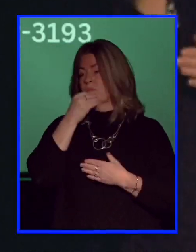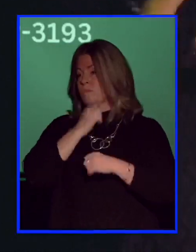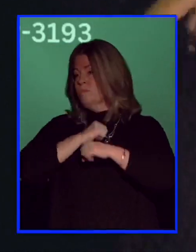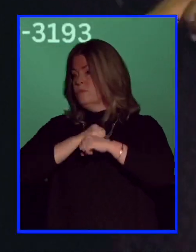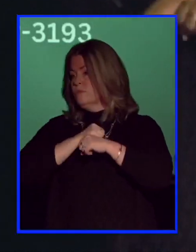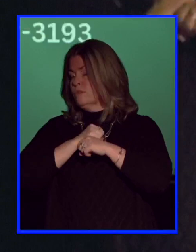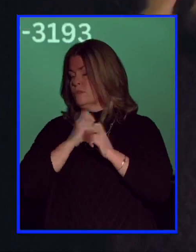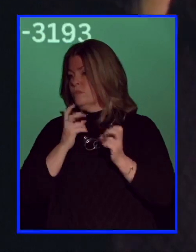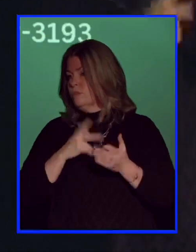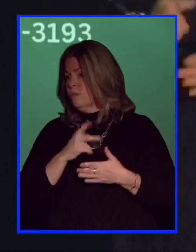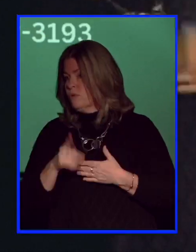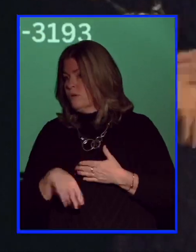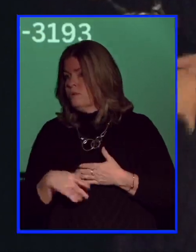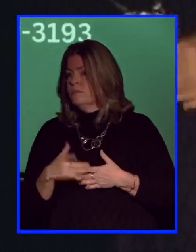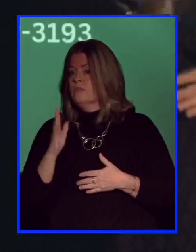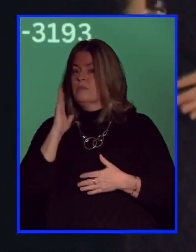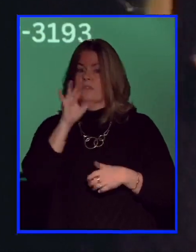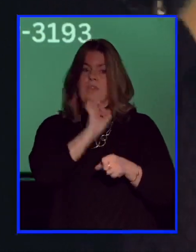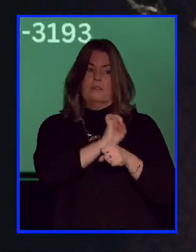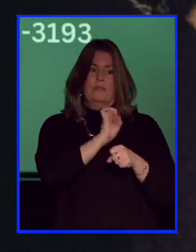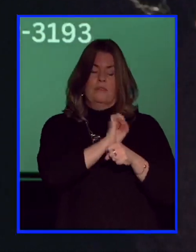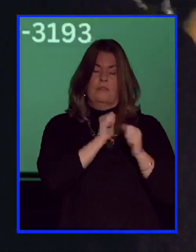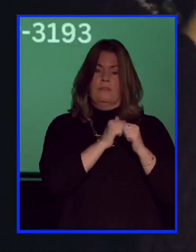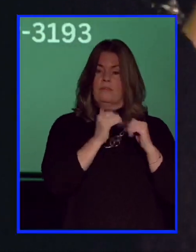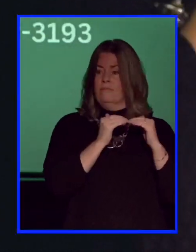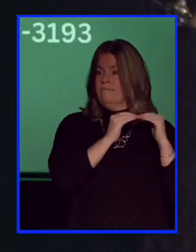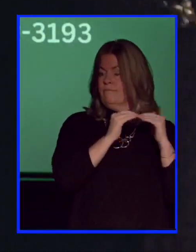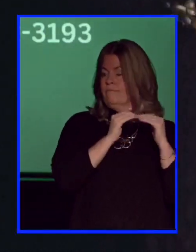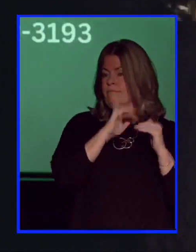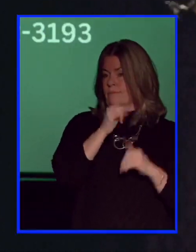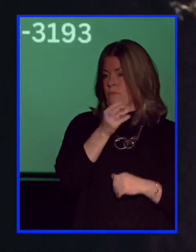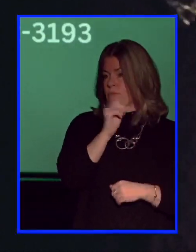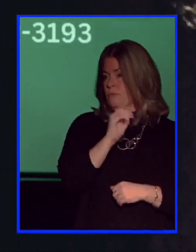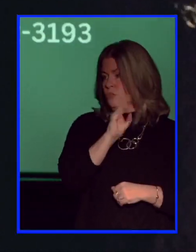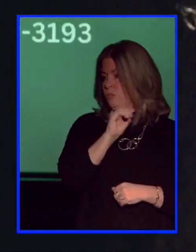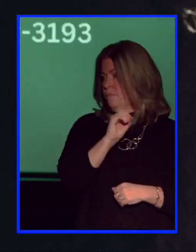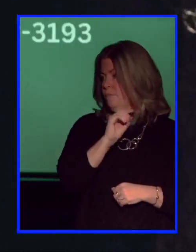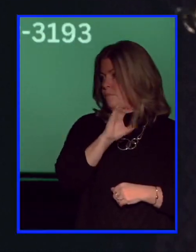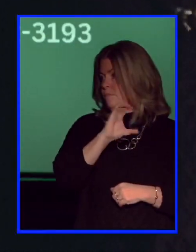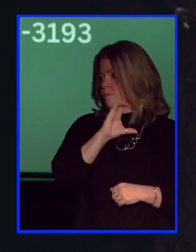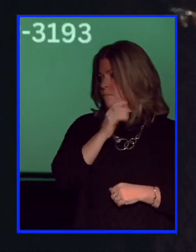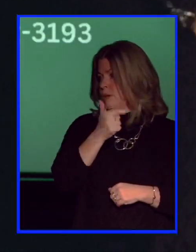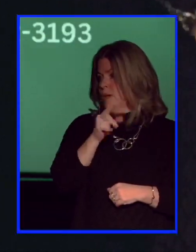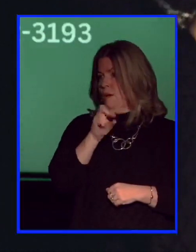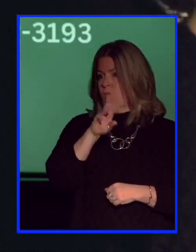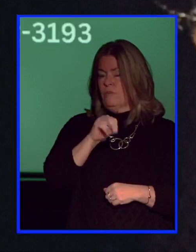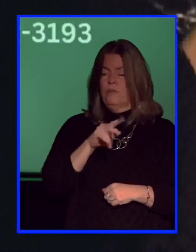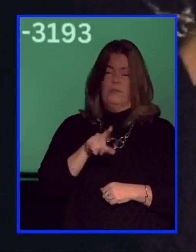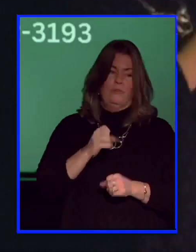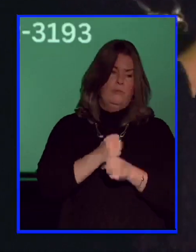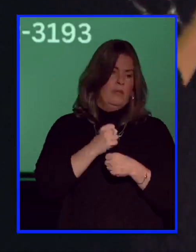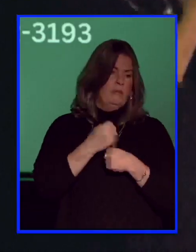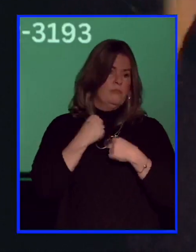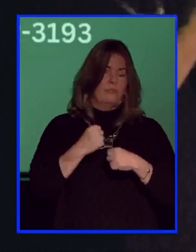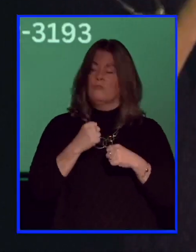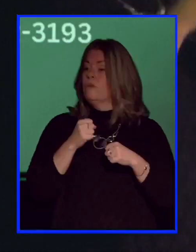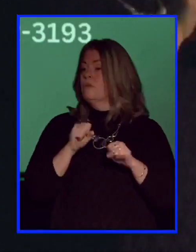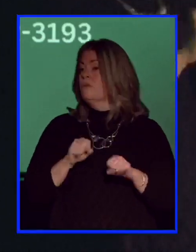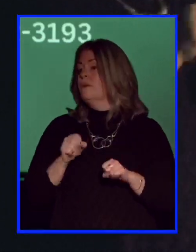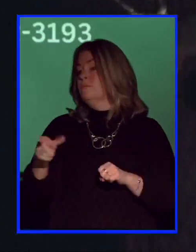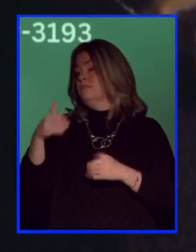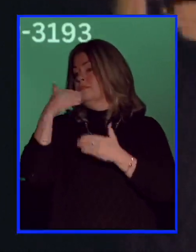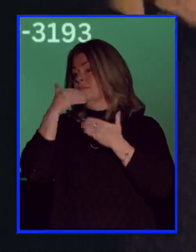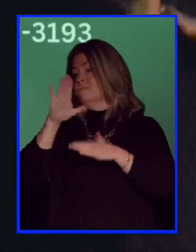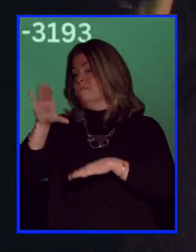And I'll be working with my colleague from the House, Jim McGovern, to do everything we can to make those as strong as possible. But thank you for the good work you're